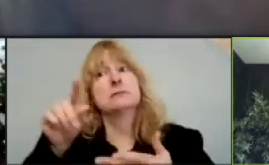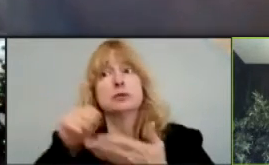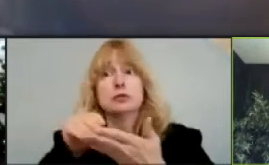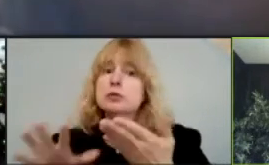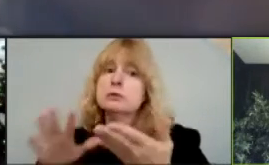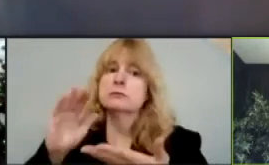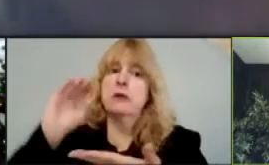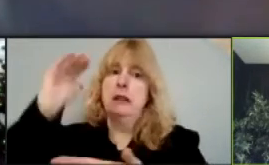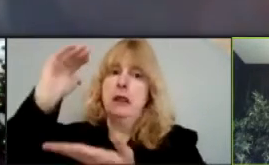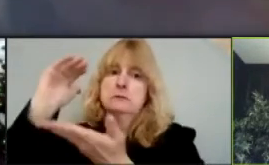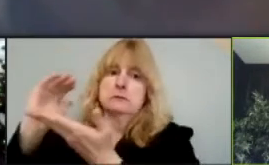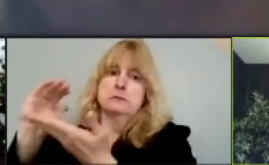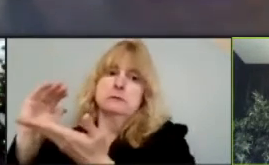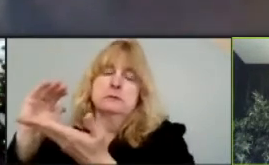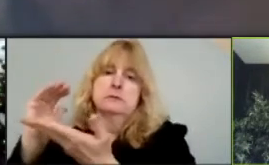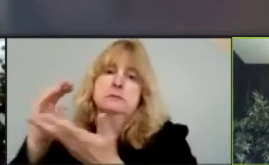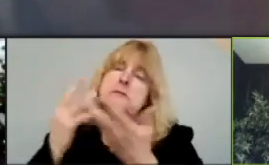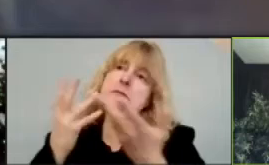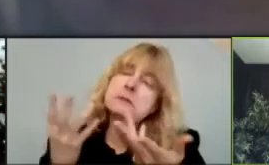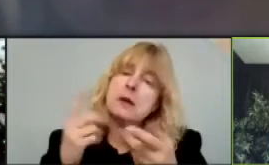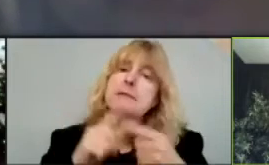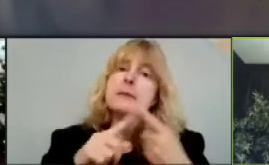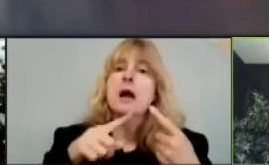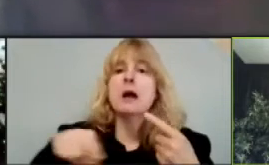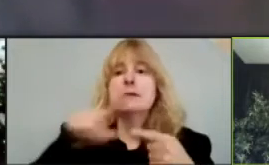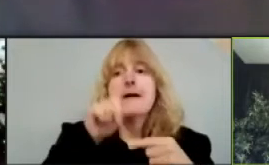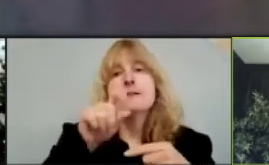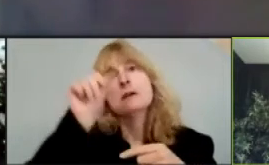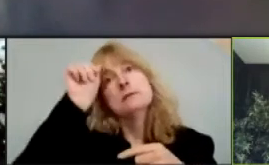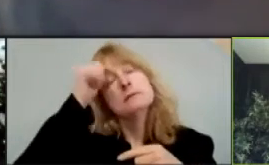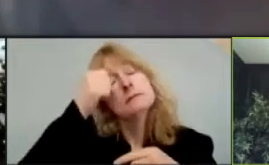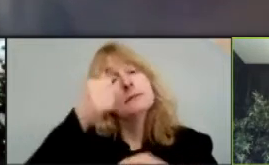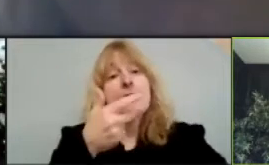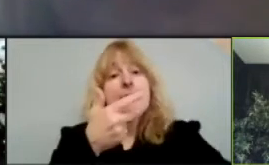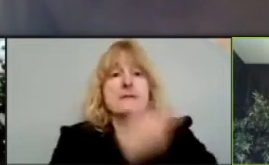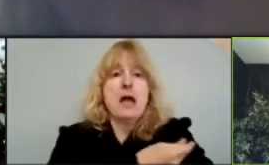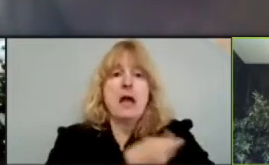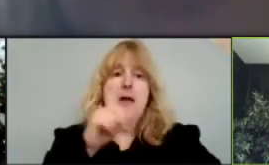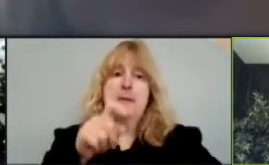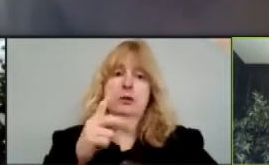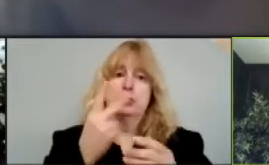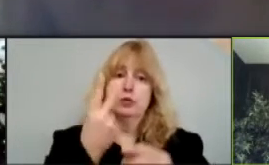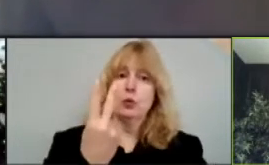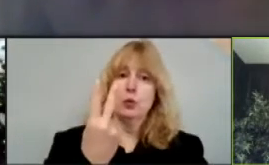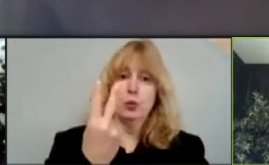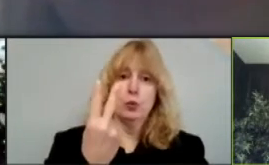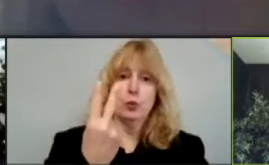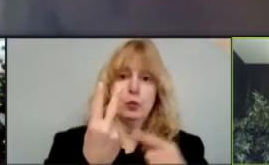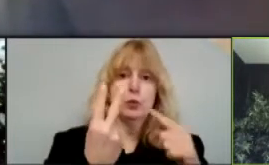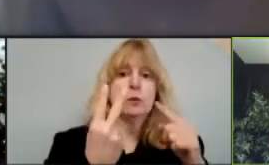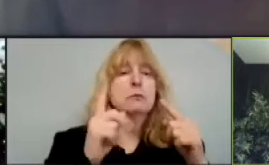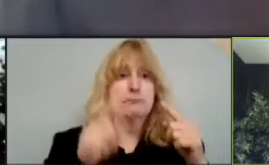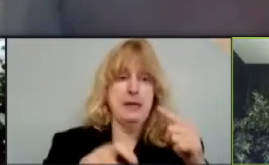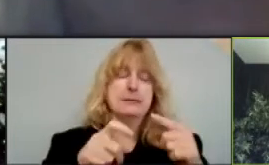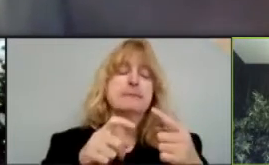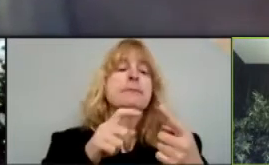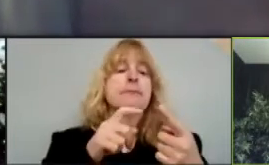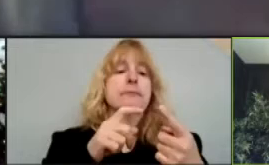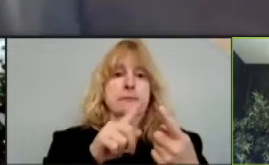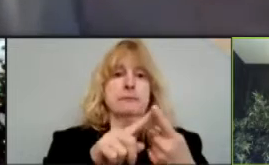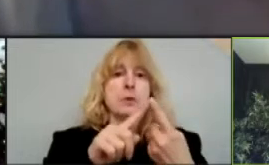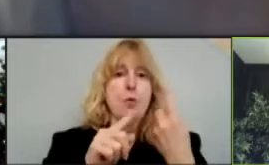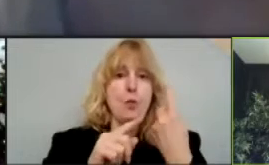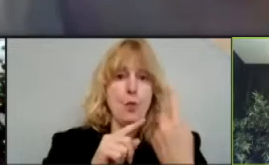students. Everyone has to keep in mind that the vaccine, it's 2 administrations of it, if you will. There's one vaccine, 1 shot that's